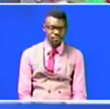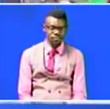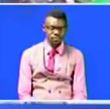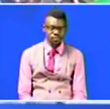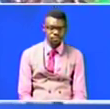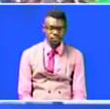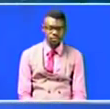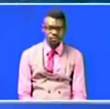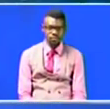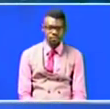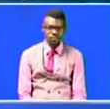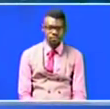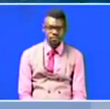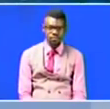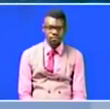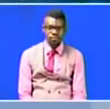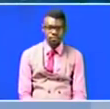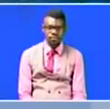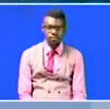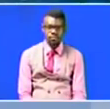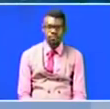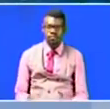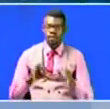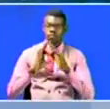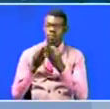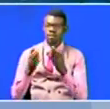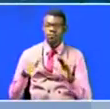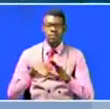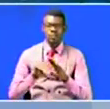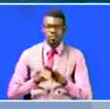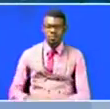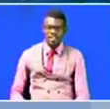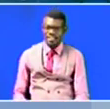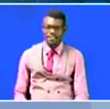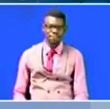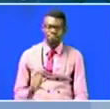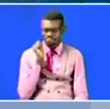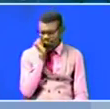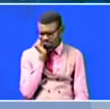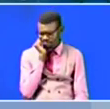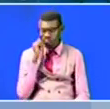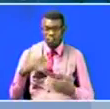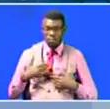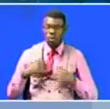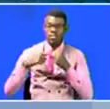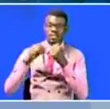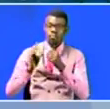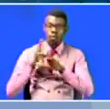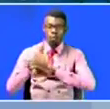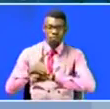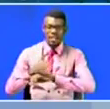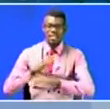County of Nakuru. Distraught family members of more than 60 people who were killed when a fuel